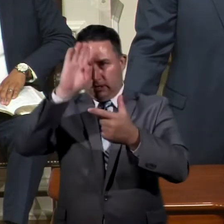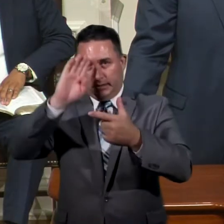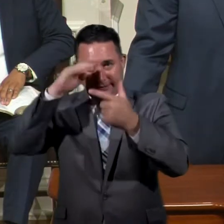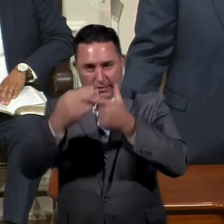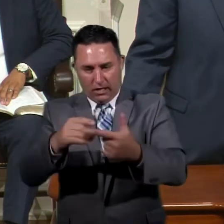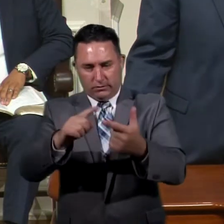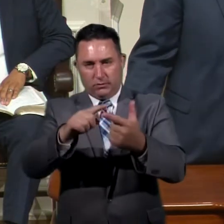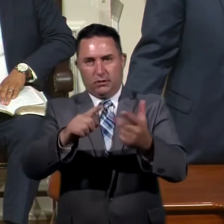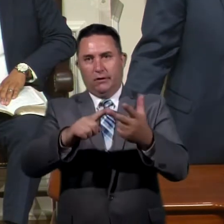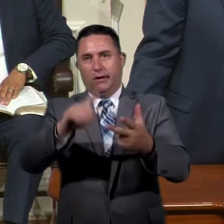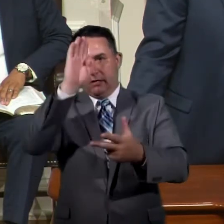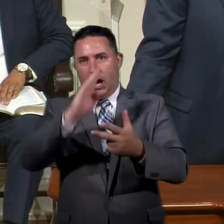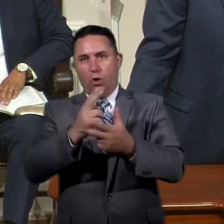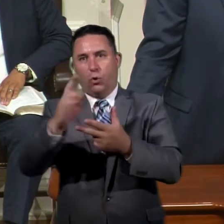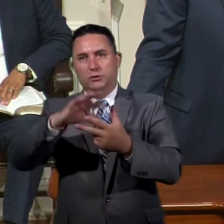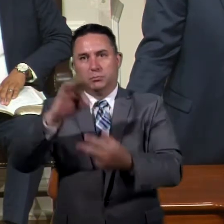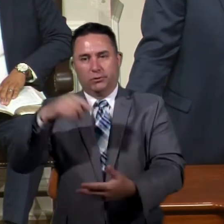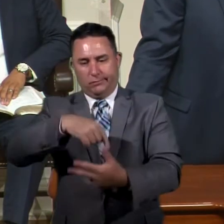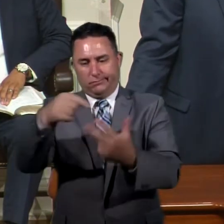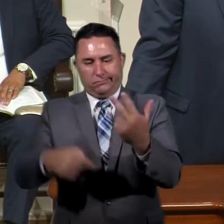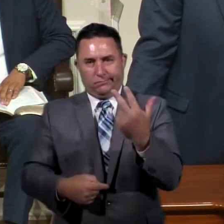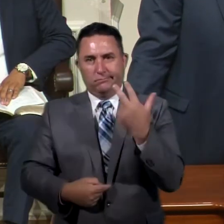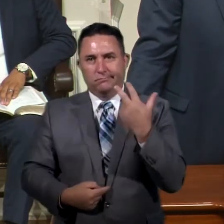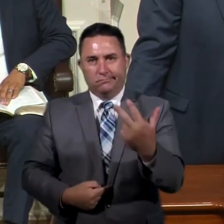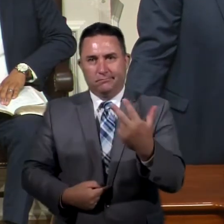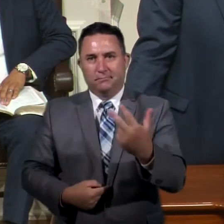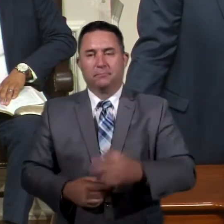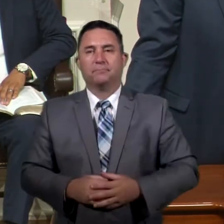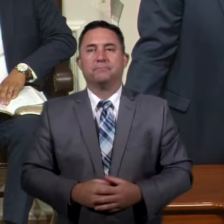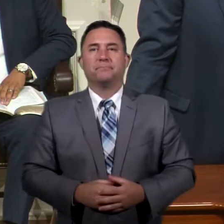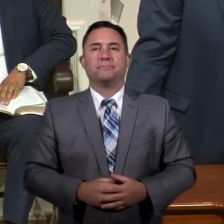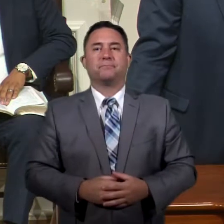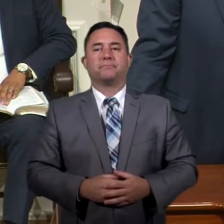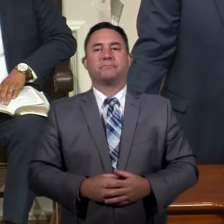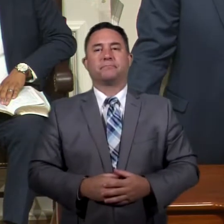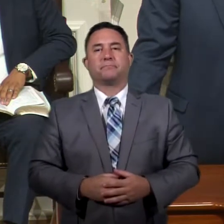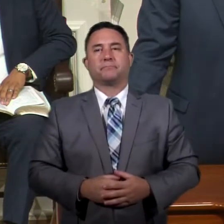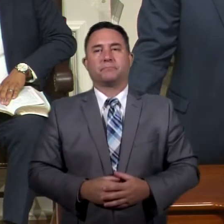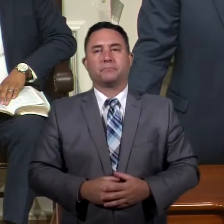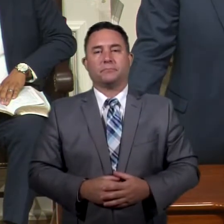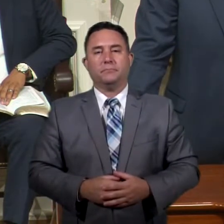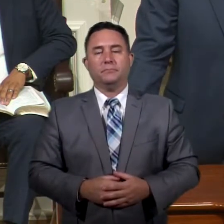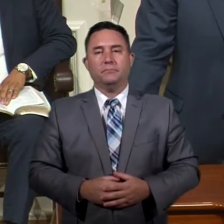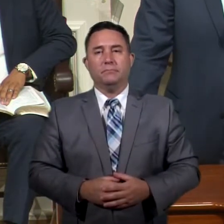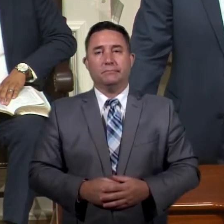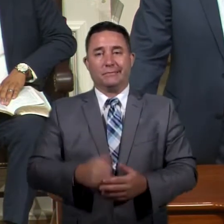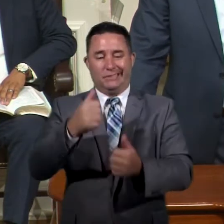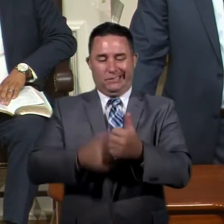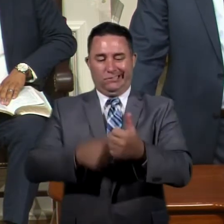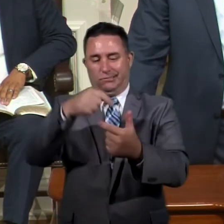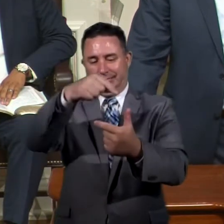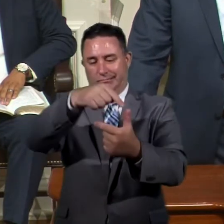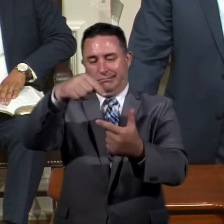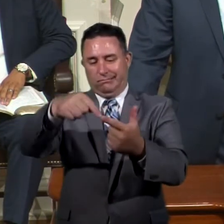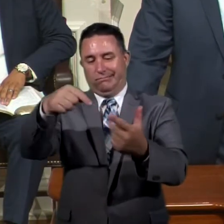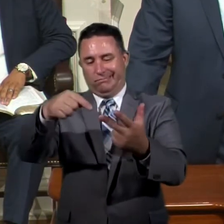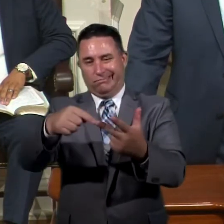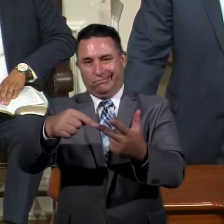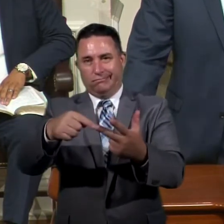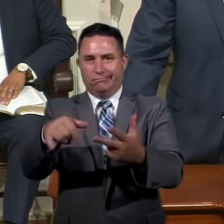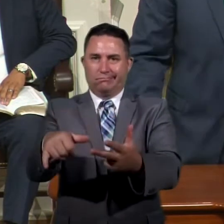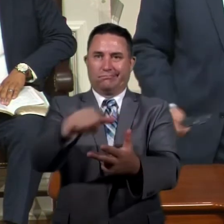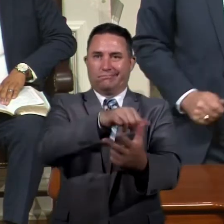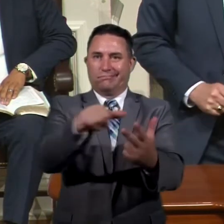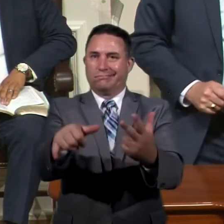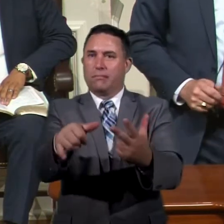the Holy Spirit. Hay tres que dan testimonio de Dios: Dios el Padre, Dios el Hijo, y Dios el Espíritu Santo. Each of them are God. Cada uno de ellos es